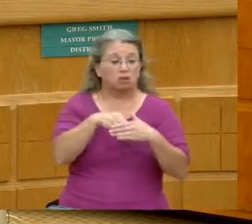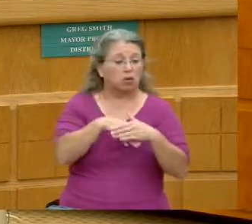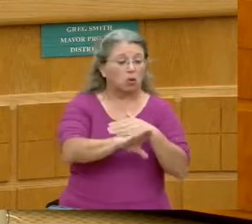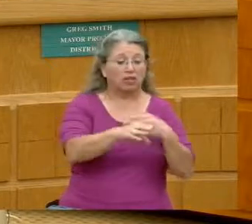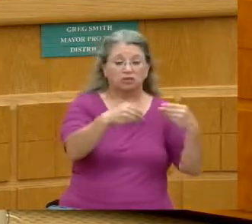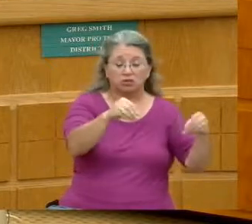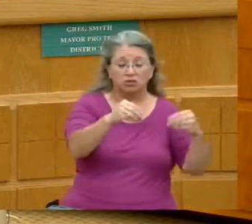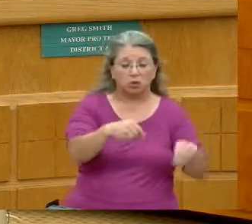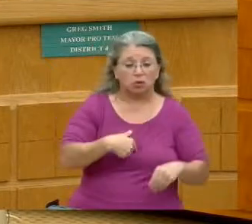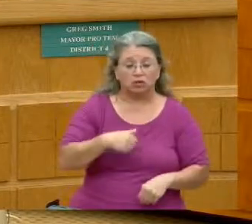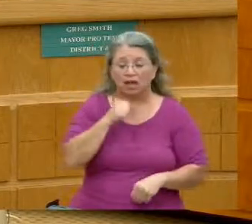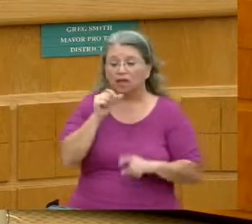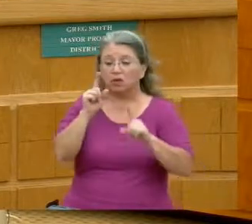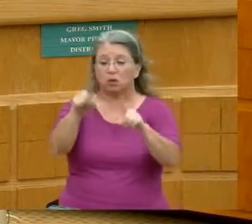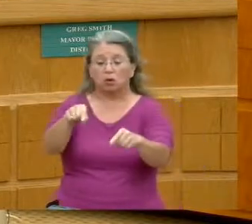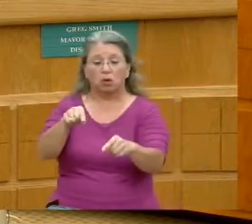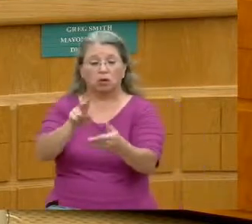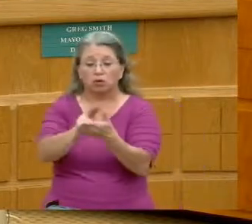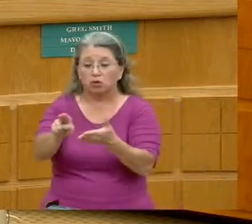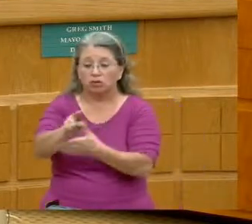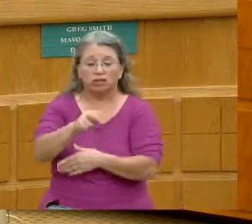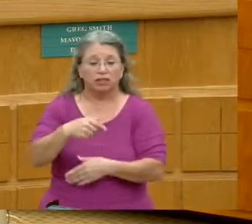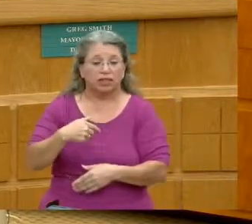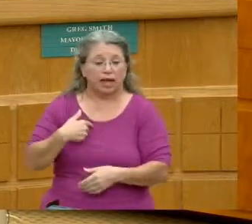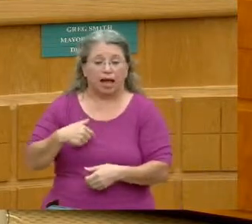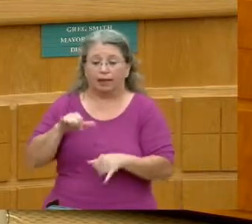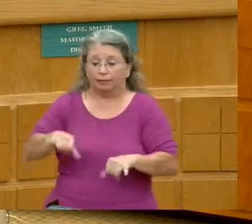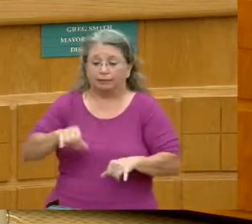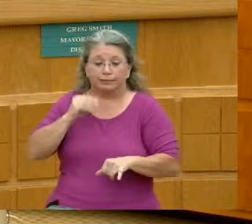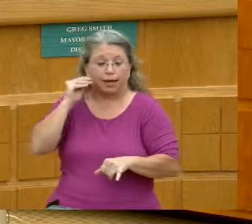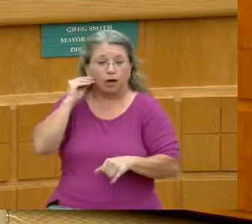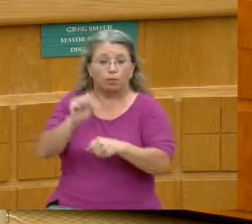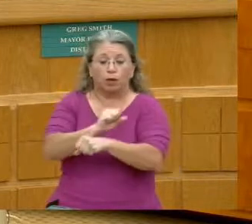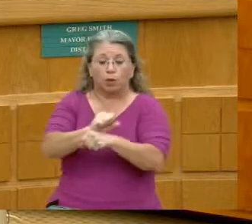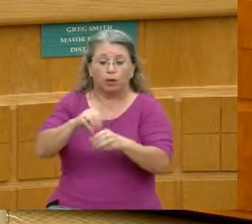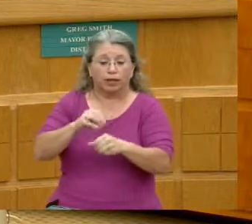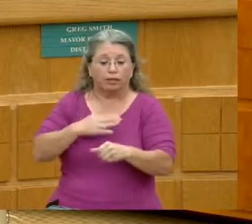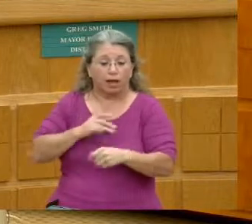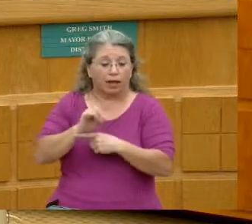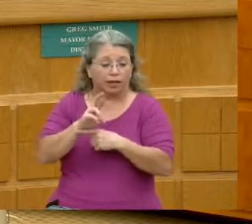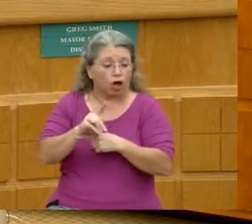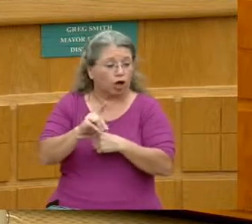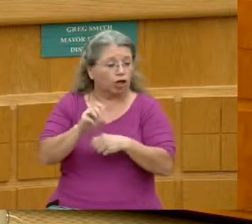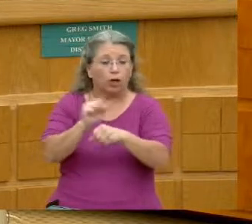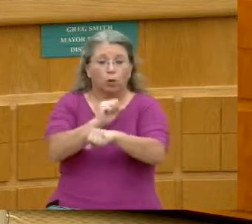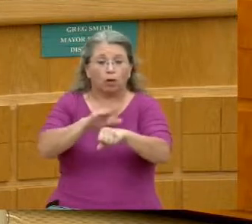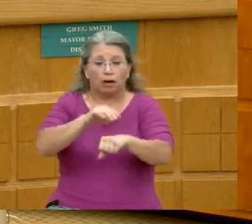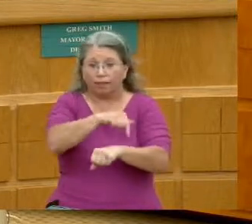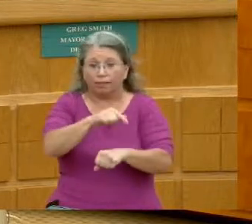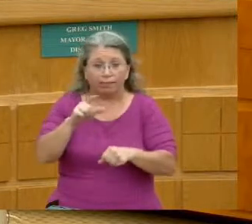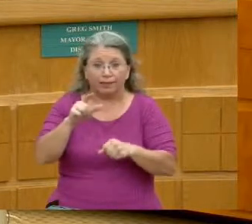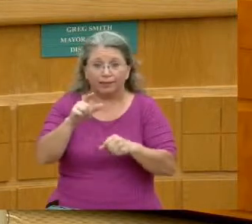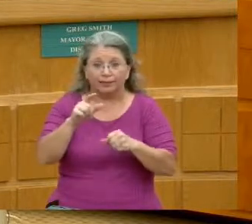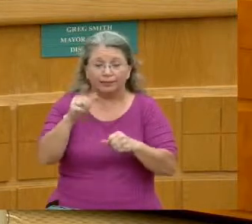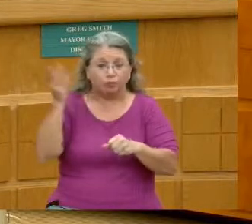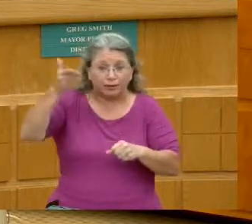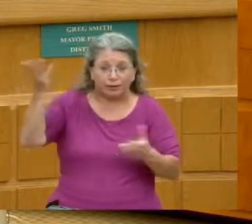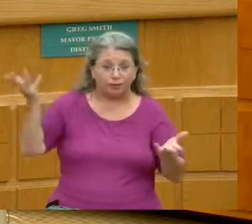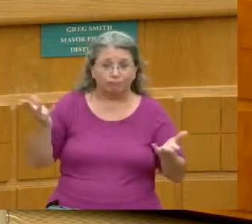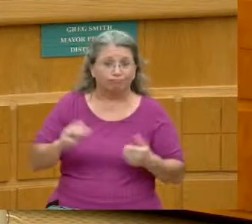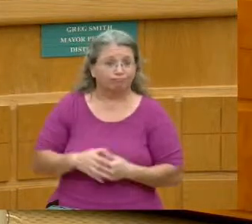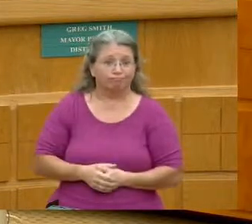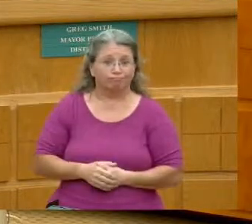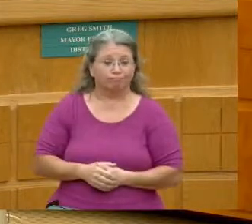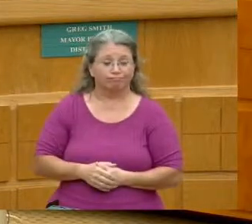go to school. I work in my yard, and I work on these models and this data. The other metric there is